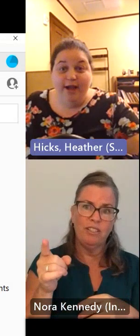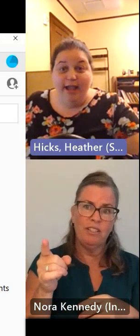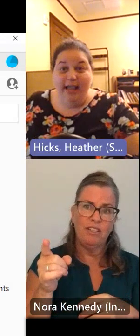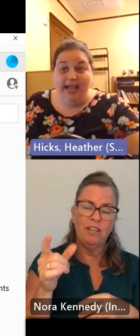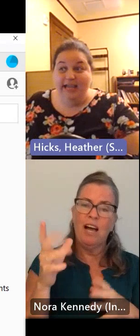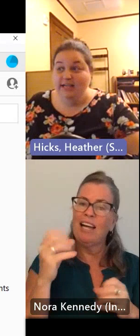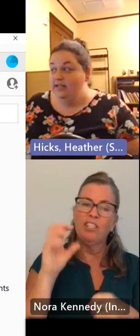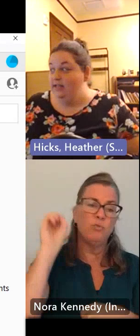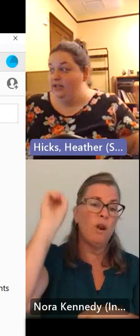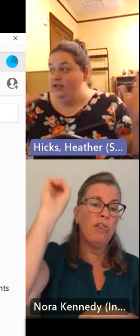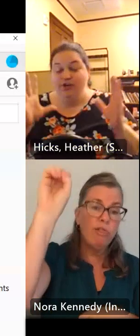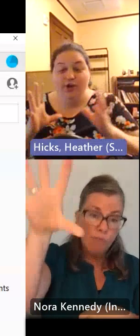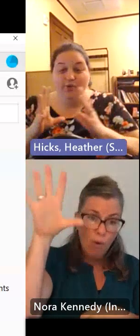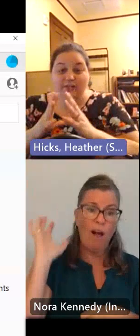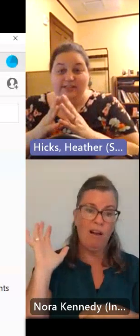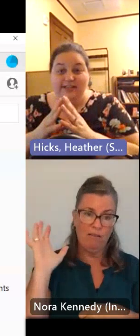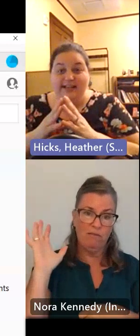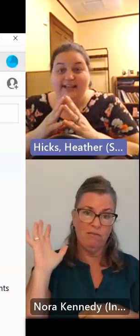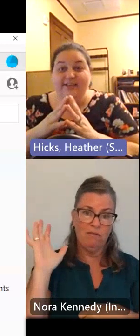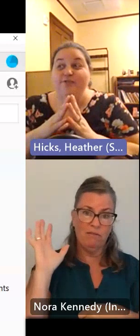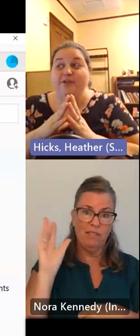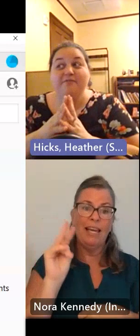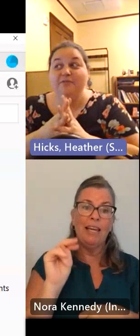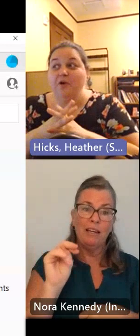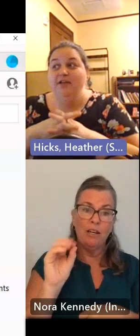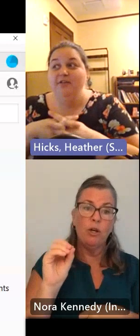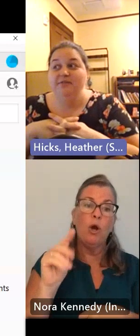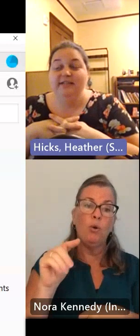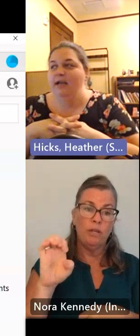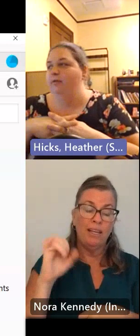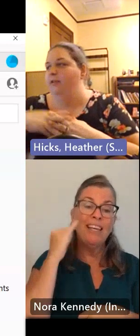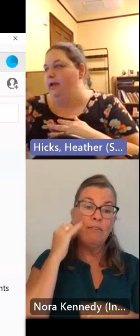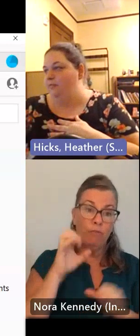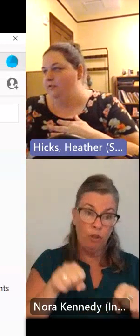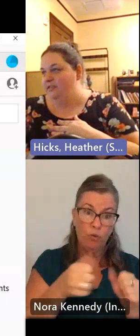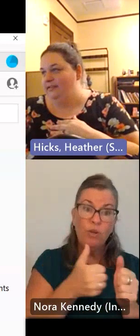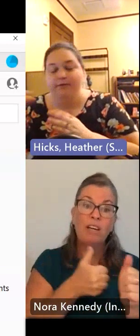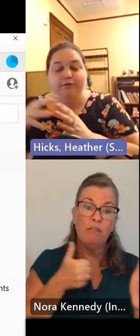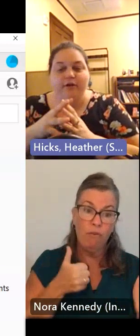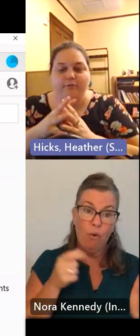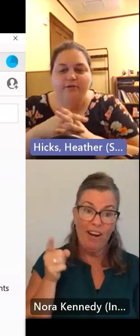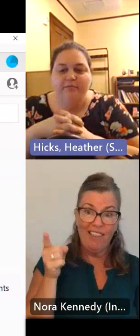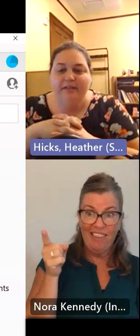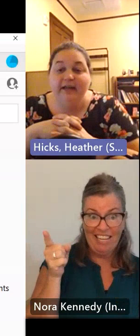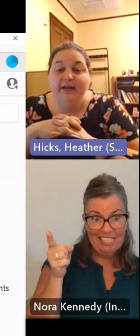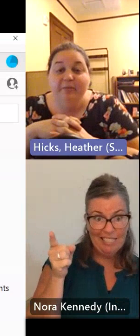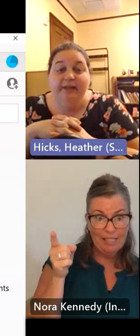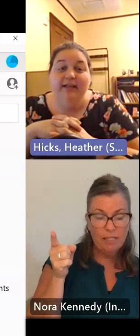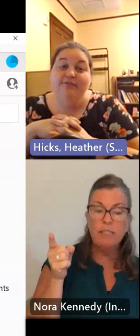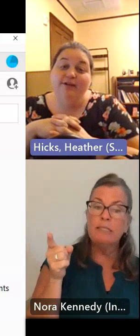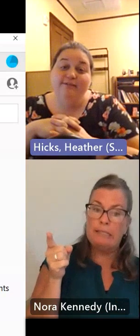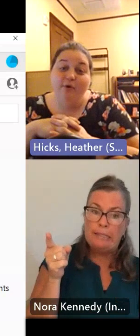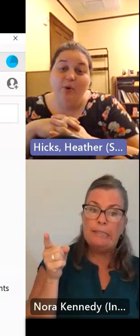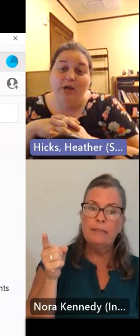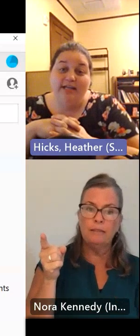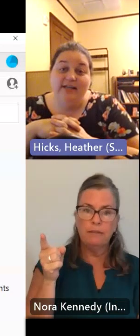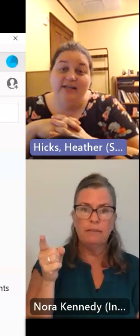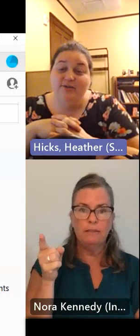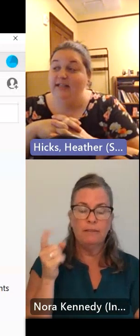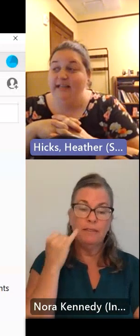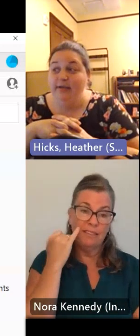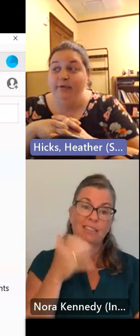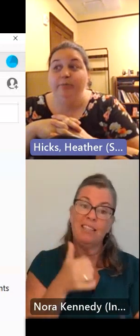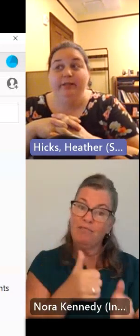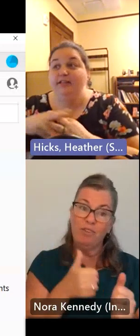throw out a note. If you can avoid using a table, I'm sure this is a federal document or something like that, but like if you can